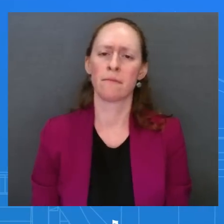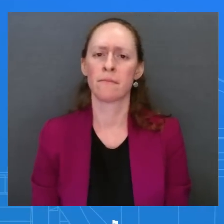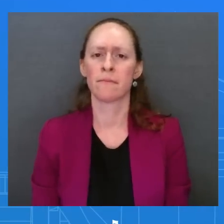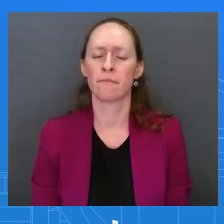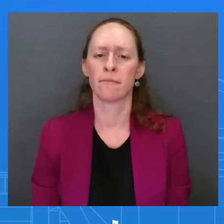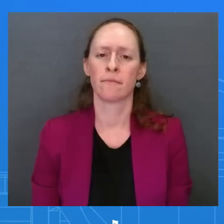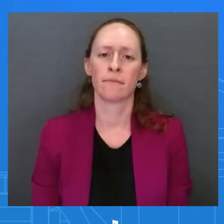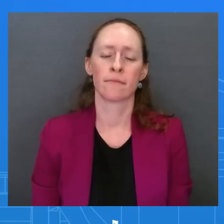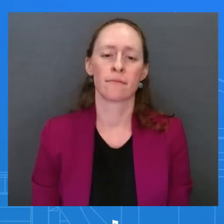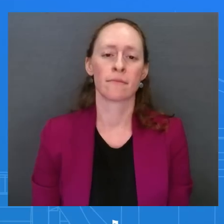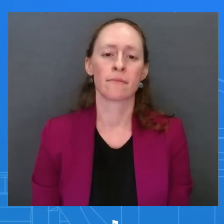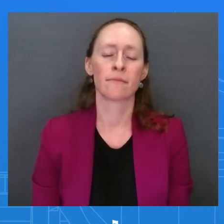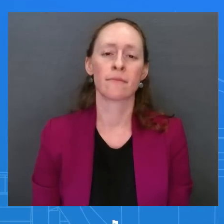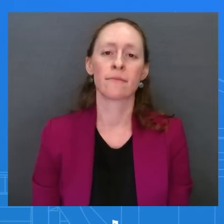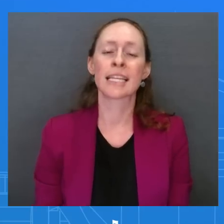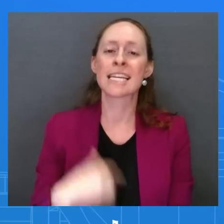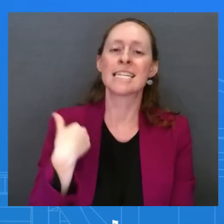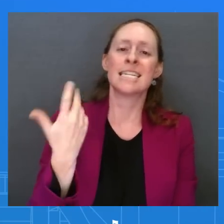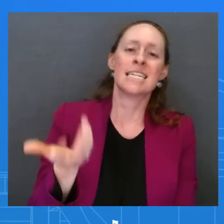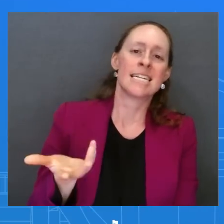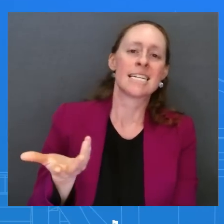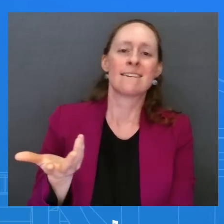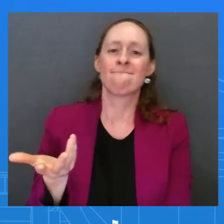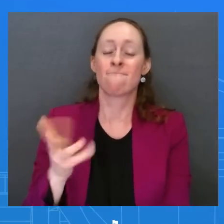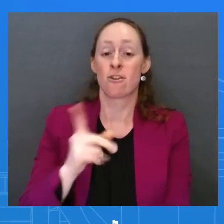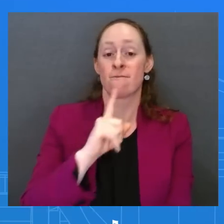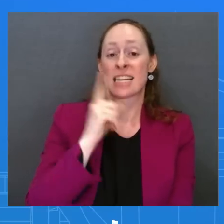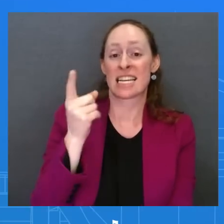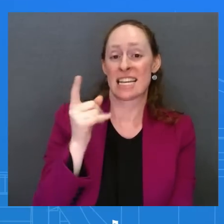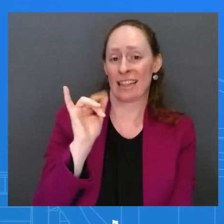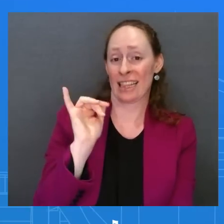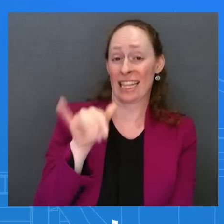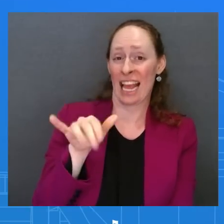Prime Minister to answer and for all you all